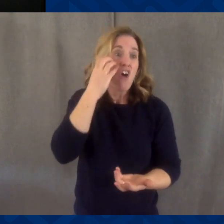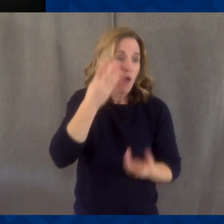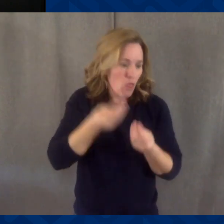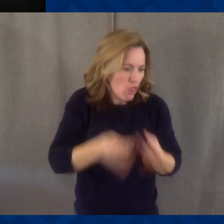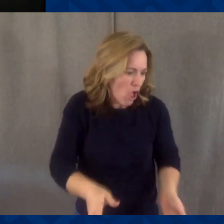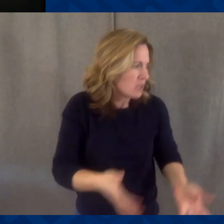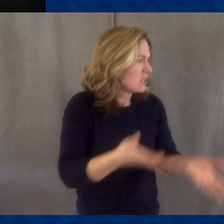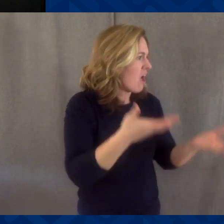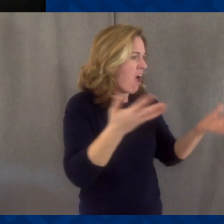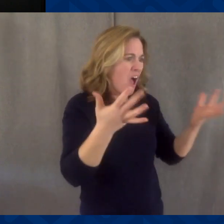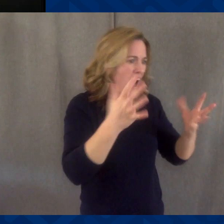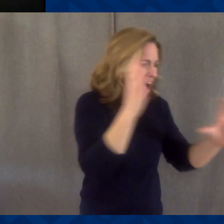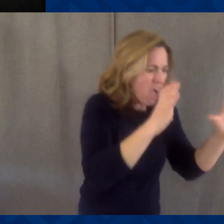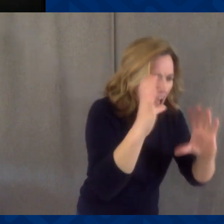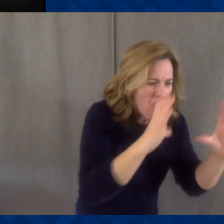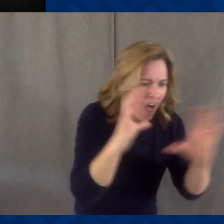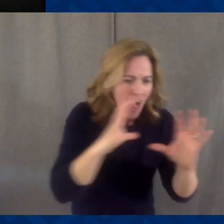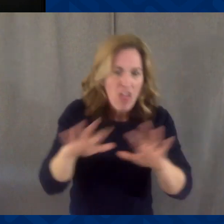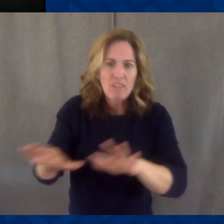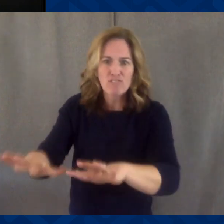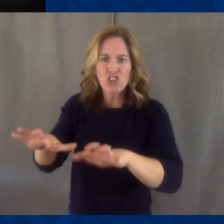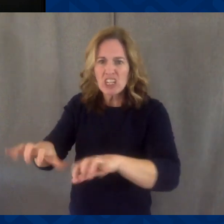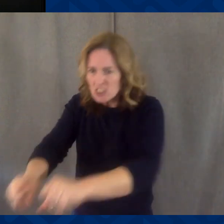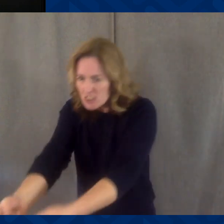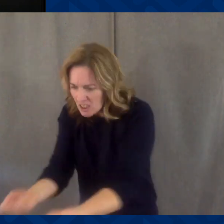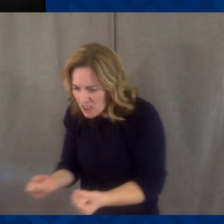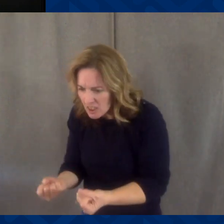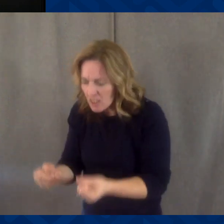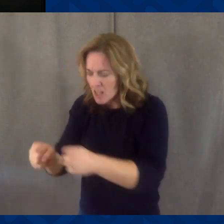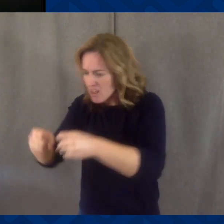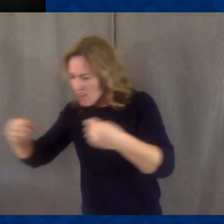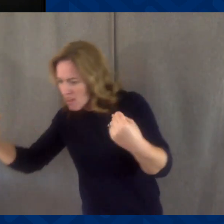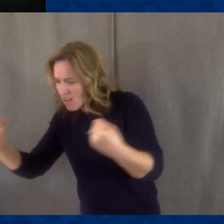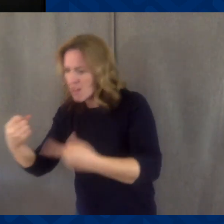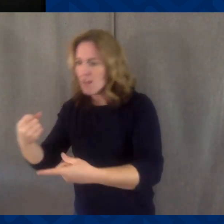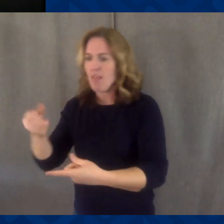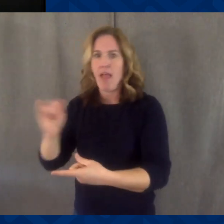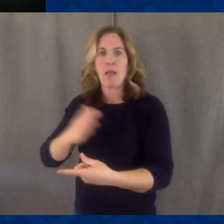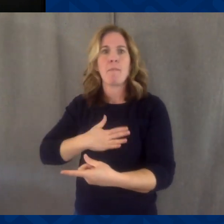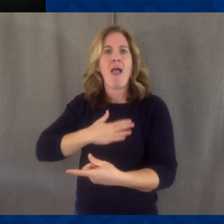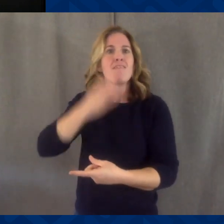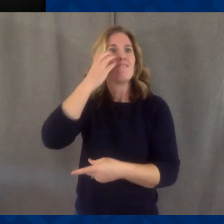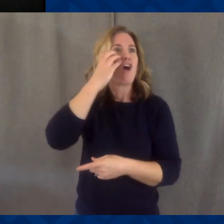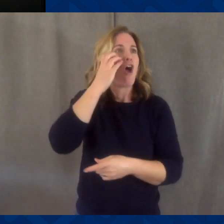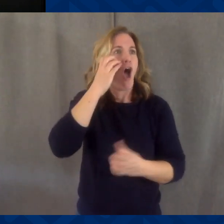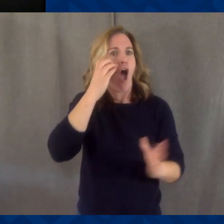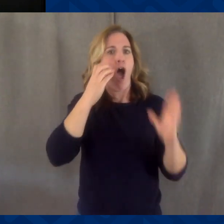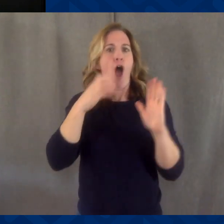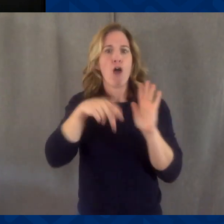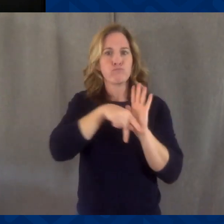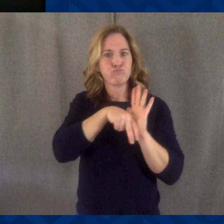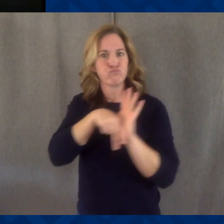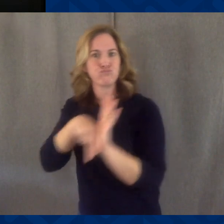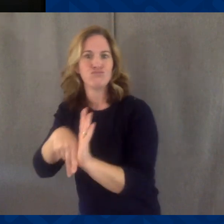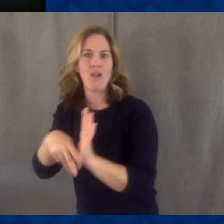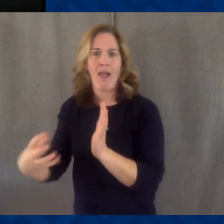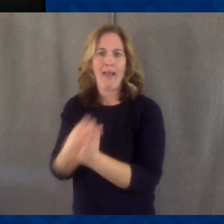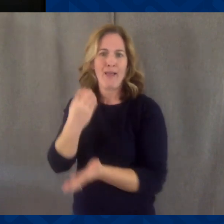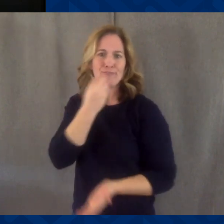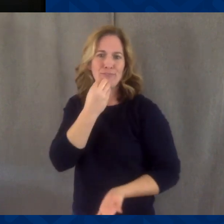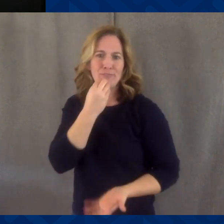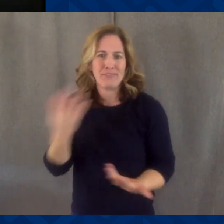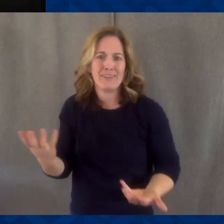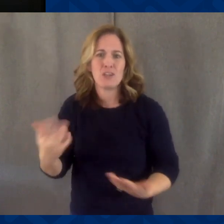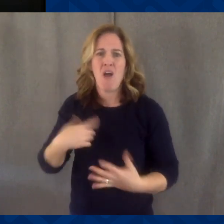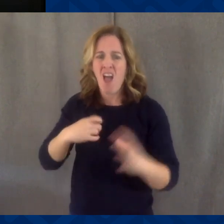like my phone decided to get up and get a snack, and I'll do that. I'll be tearing up everything in the house until finally I come to Elise, and I'm all